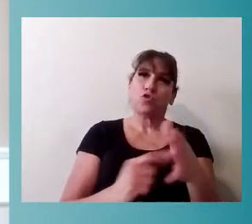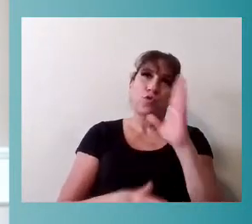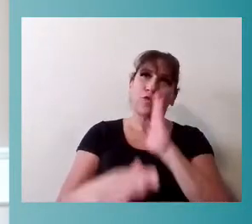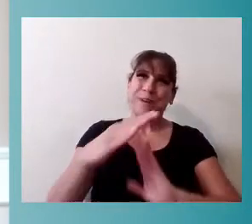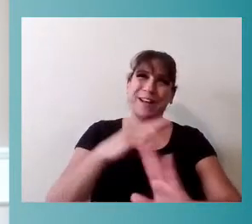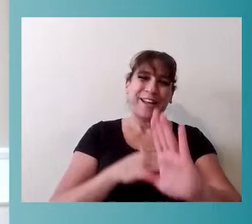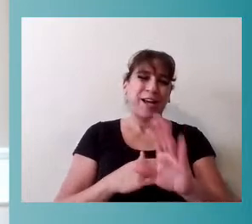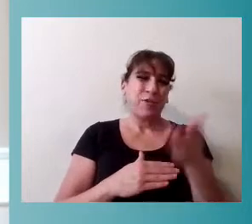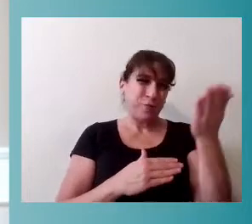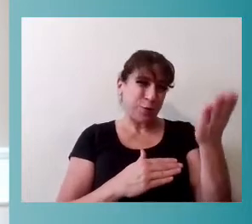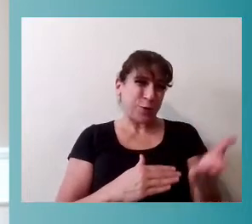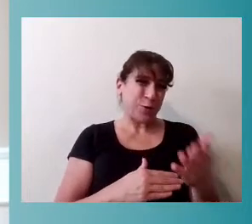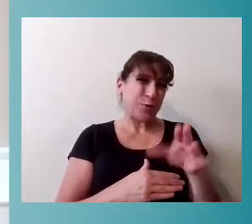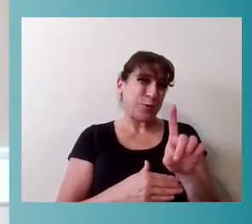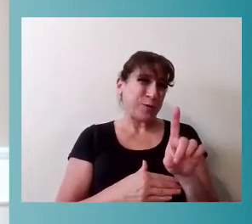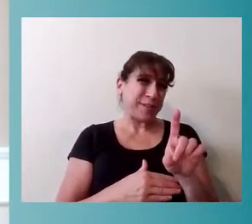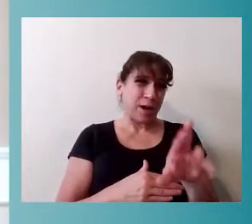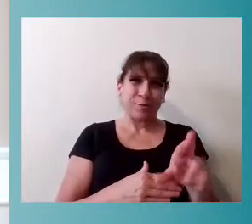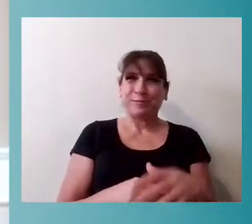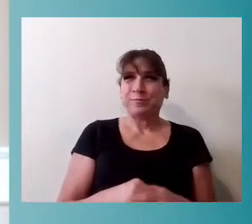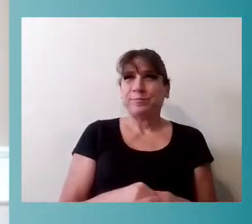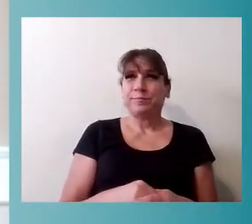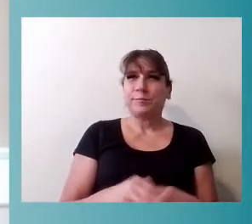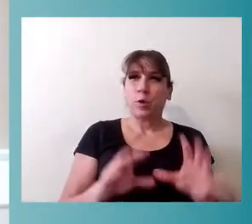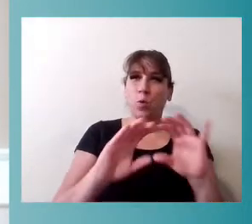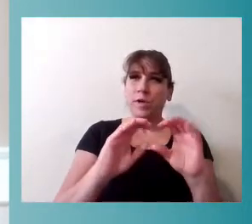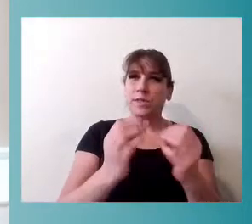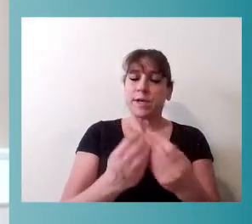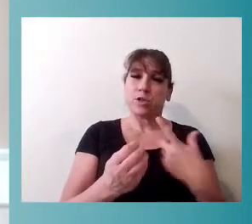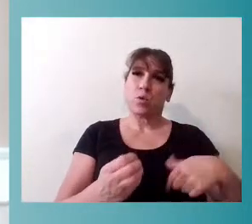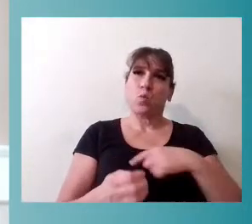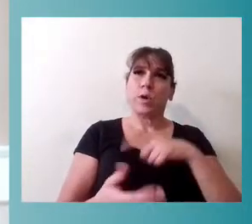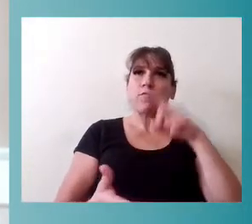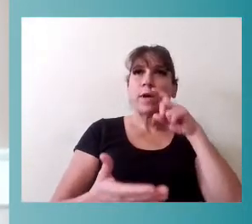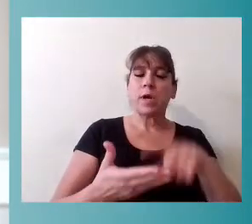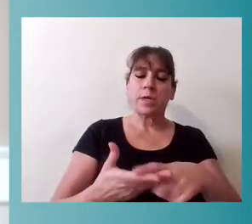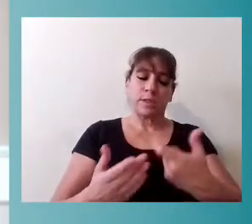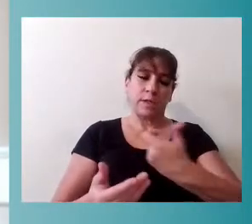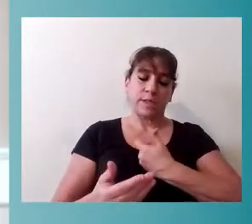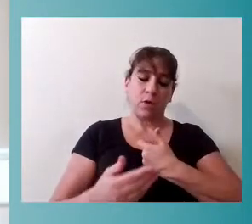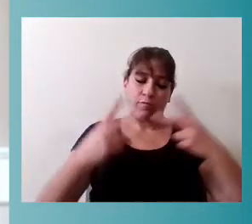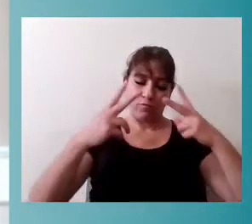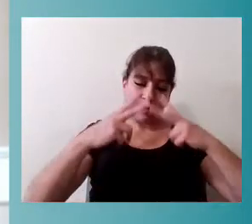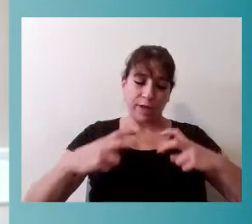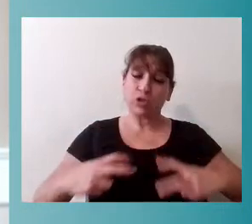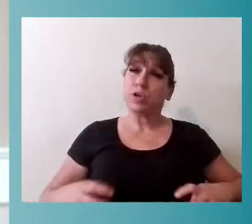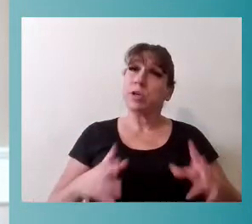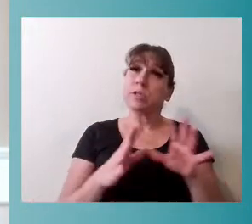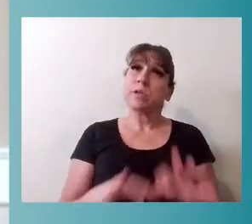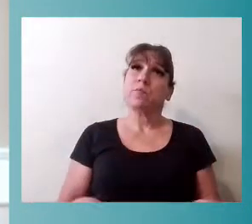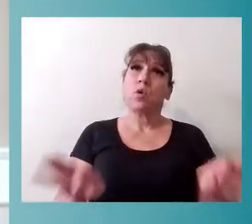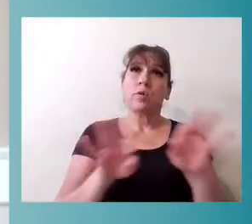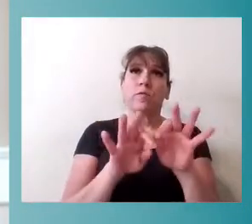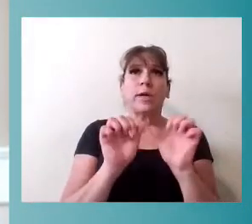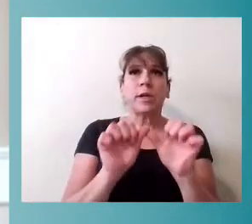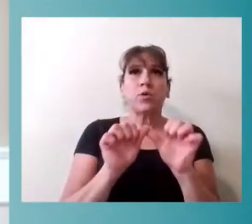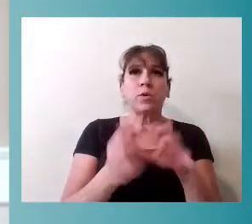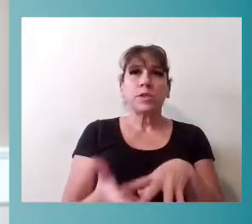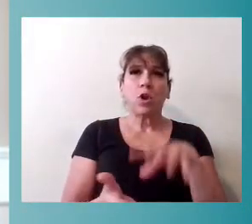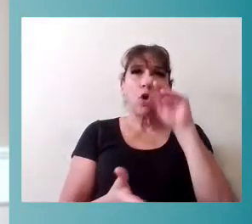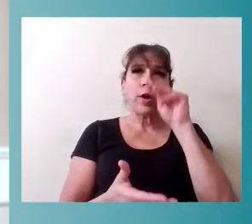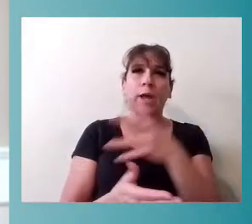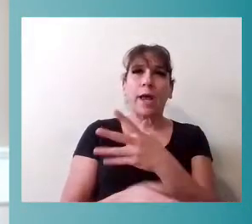Doc. As an organization, we recognize that self-reflection is critical for continuous learning